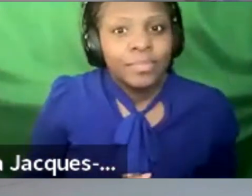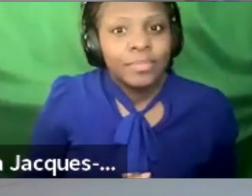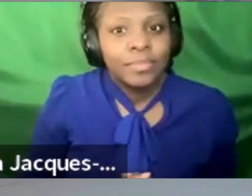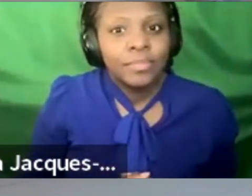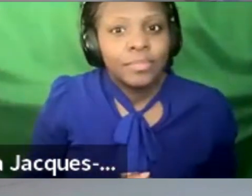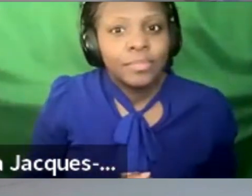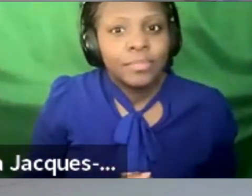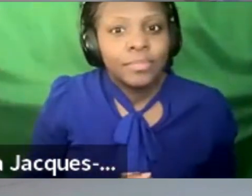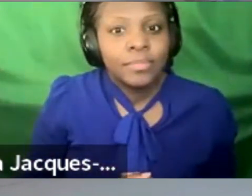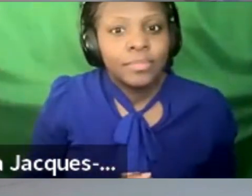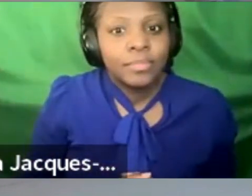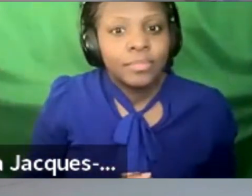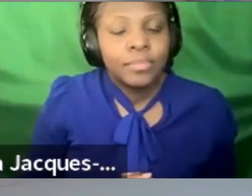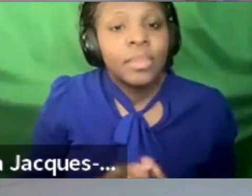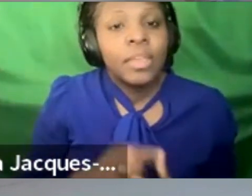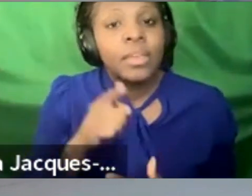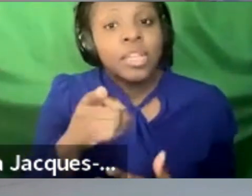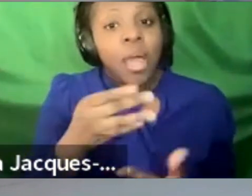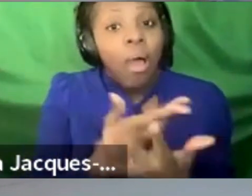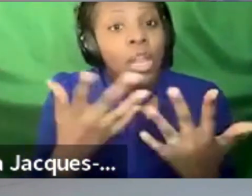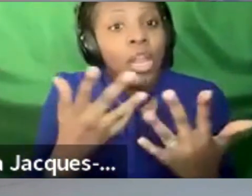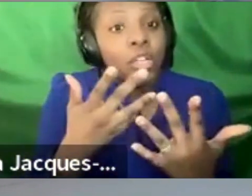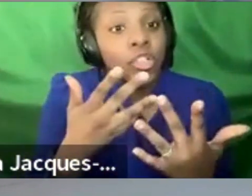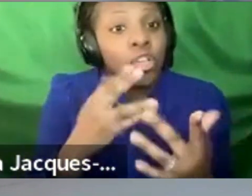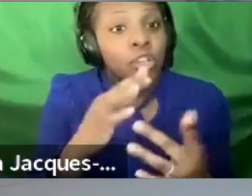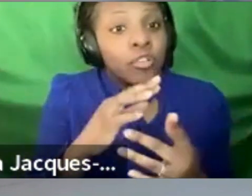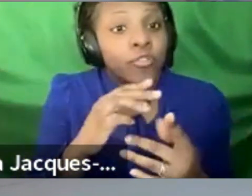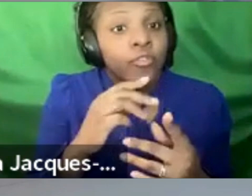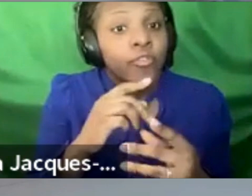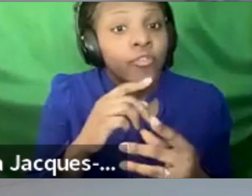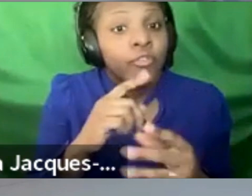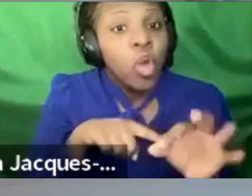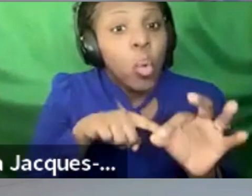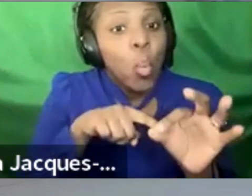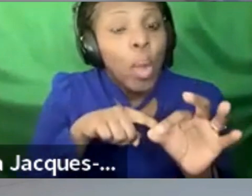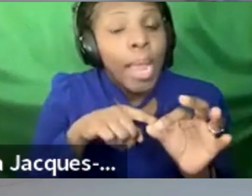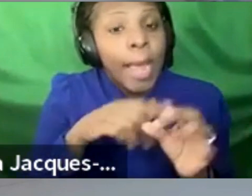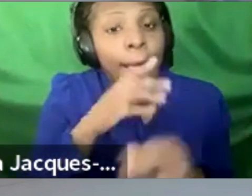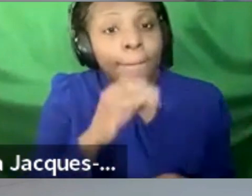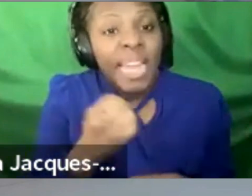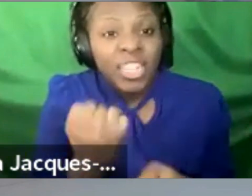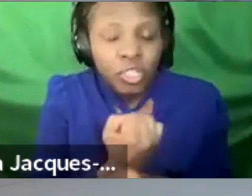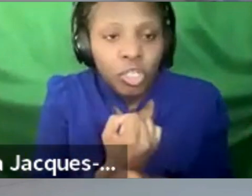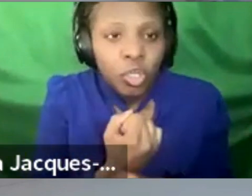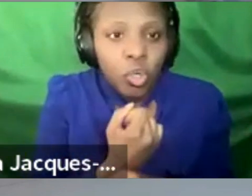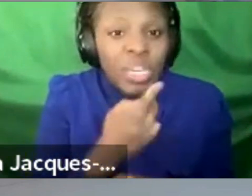he does something a lot of queer men do, which is drive his girlfriend mad